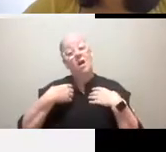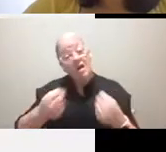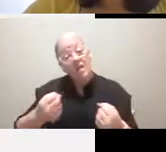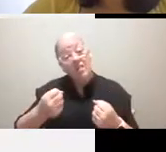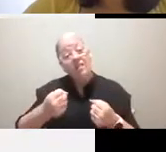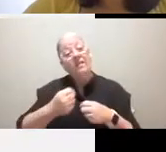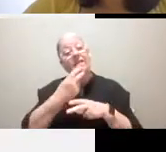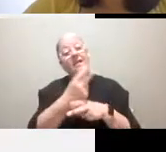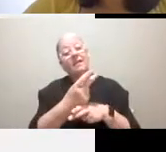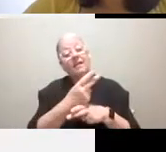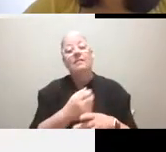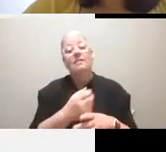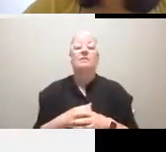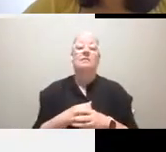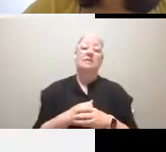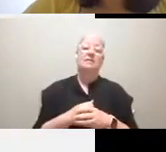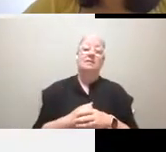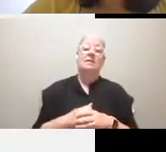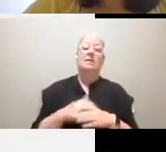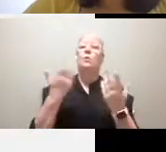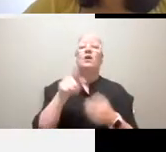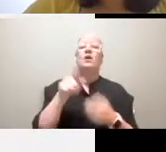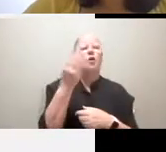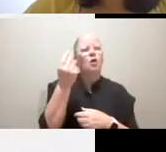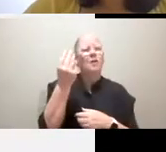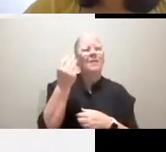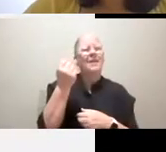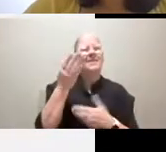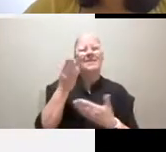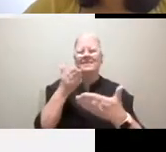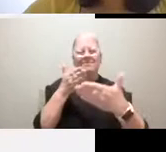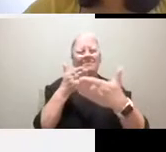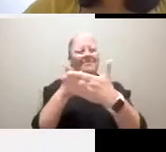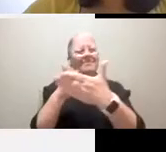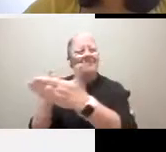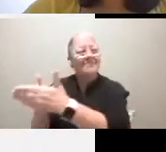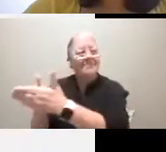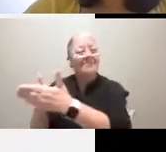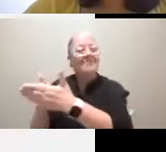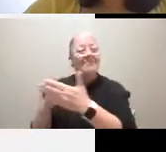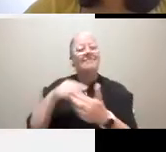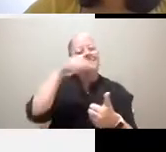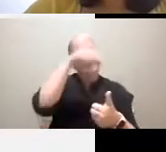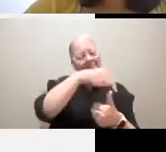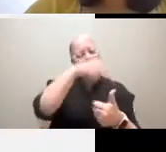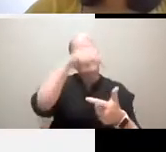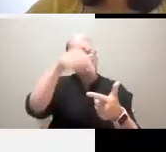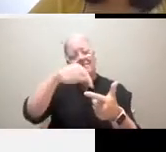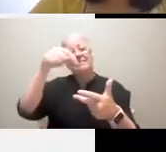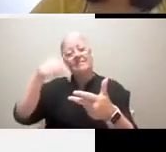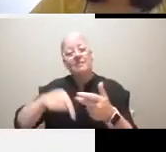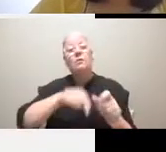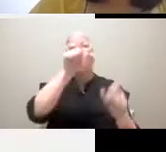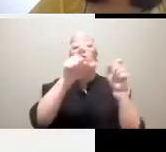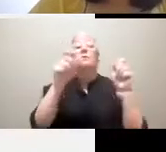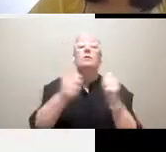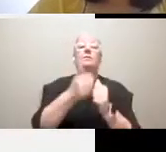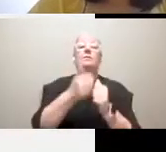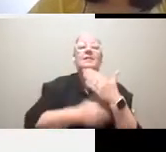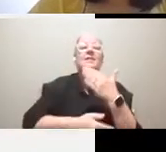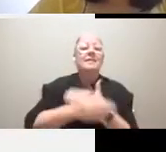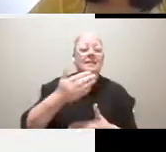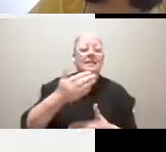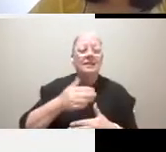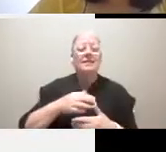economic barriers, where we need to see that there are people with disabilities, when they go out, they don't